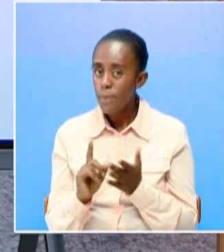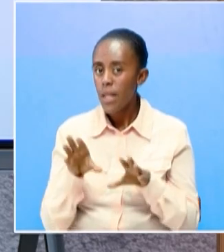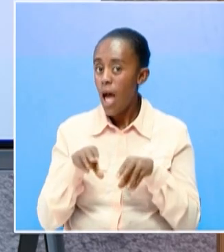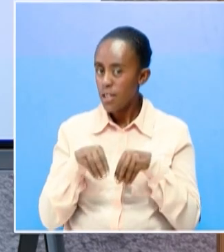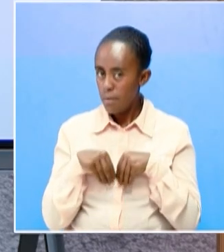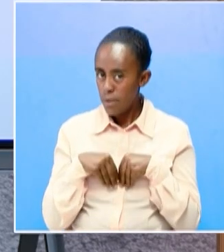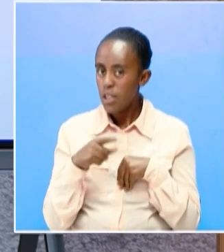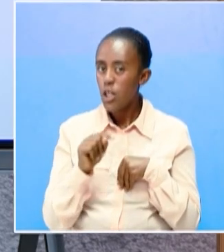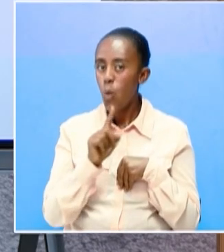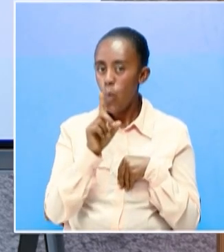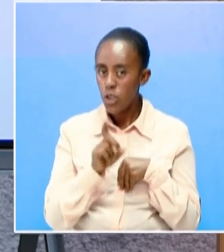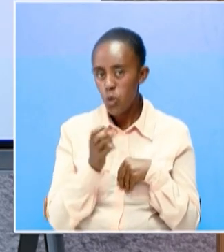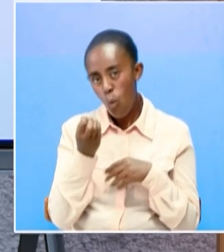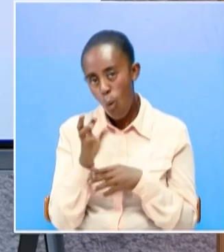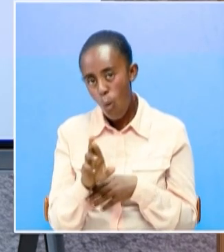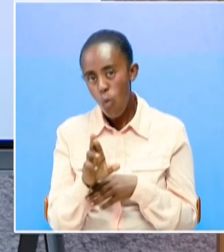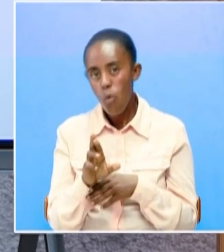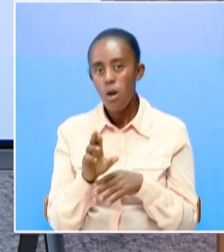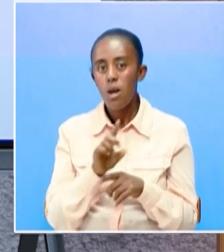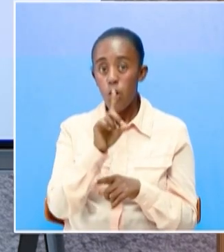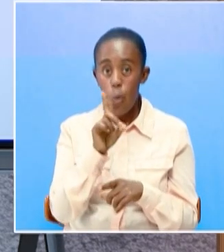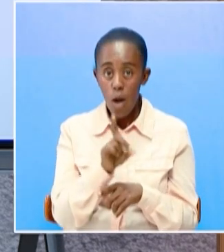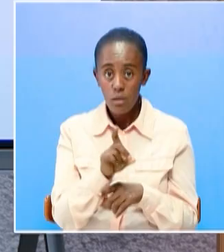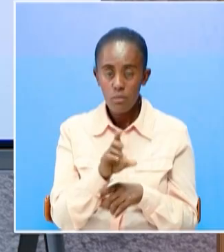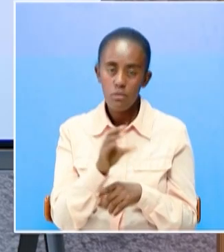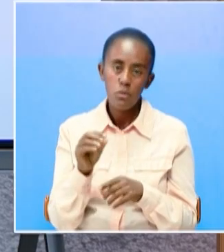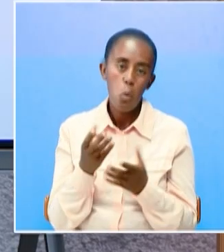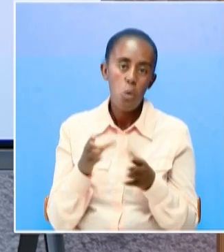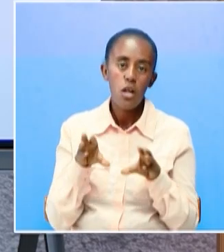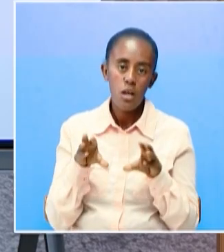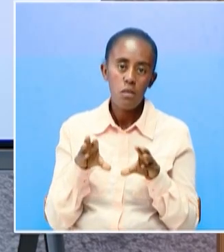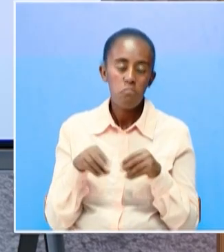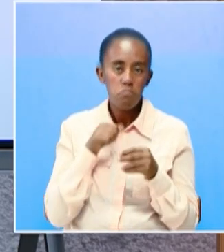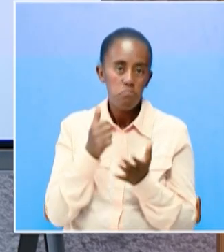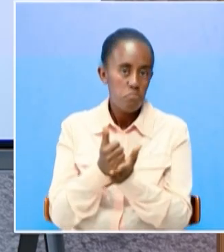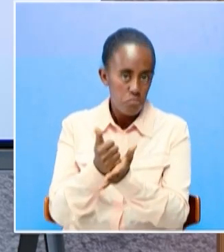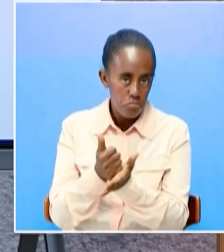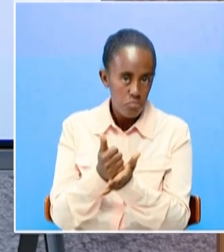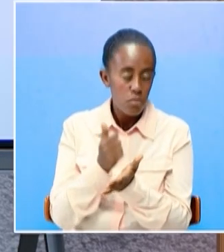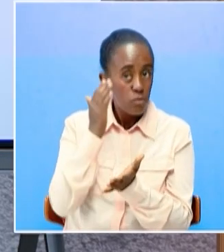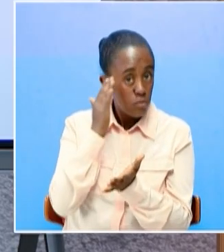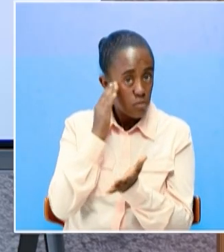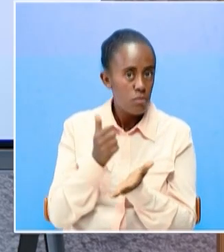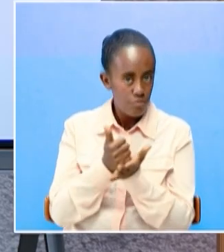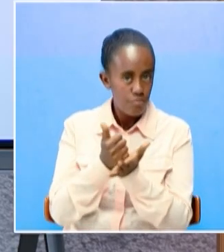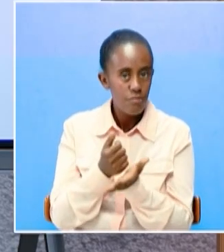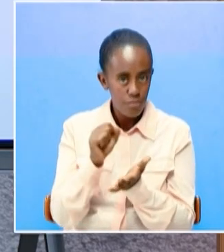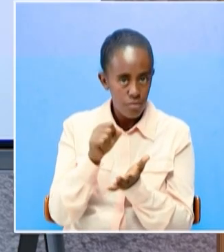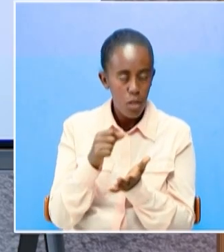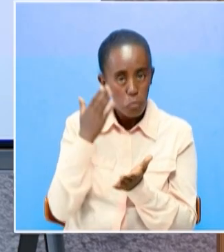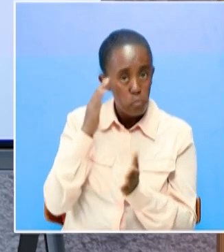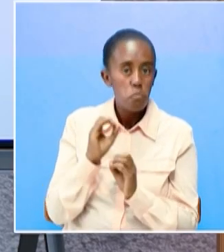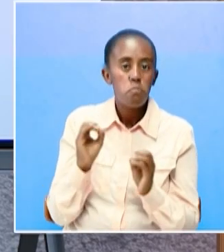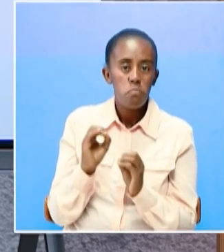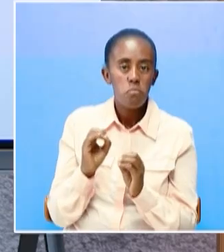Accepting the question or the request and maybe refusing. You can accept if you know. If you don't know,